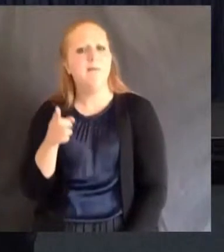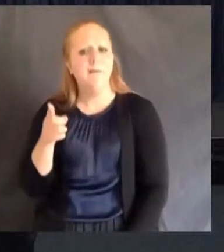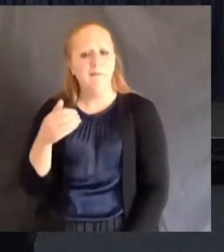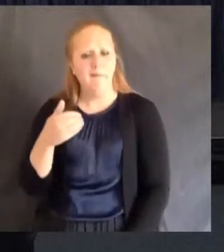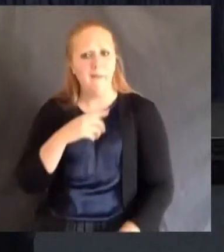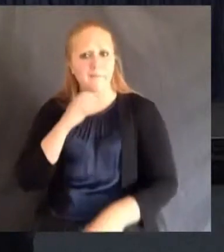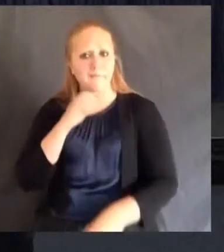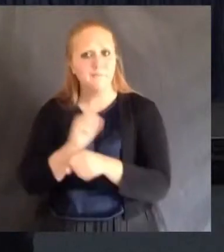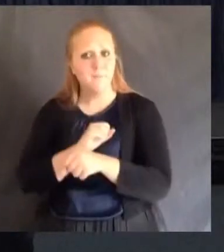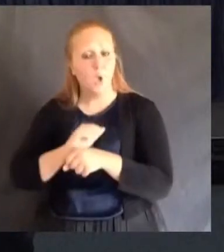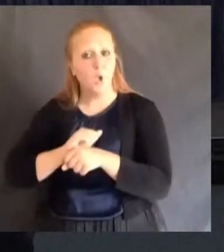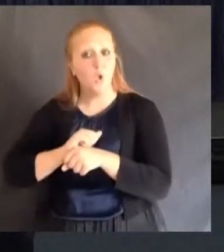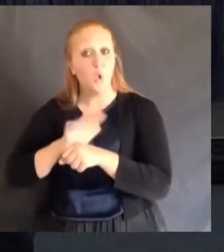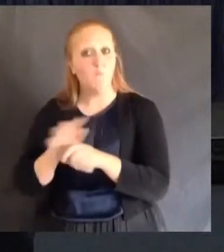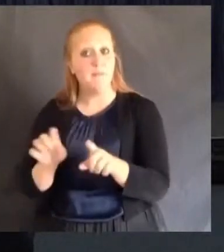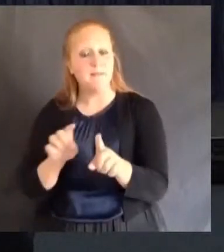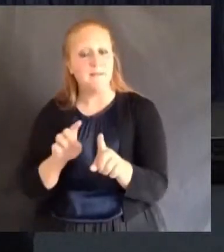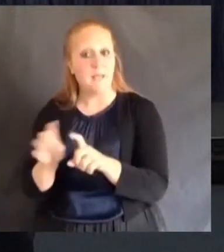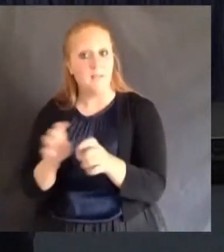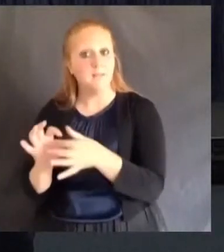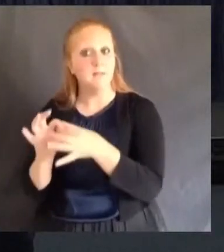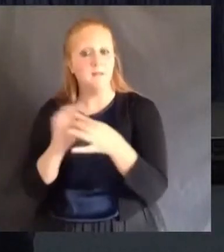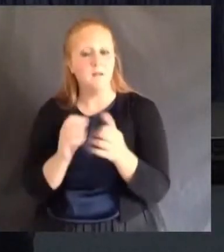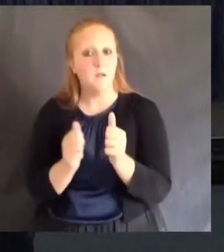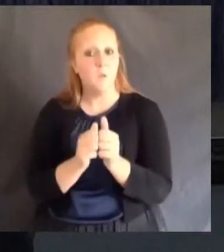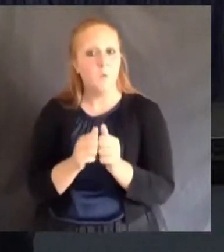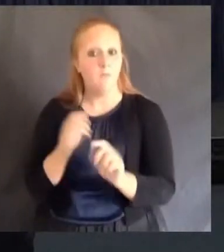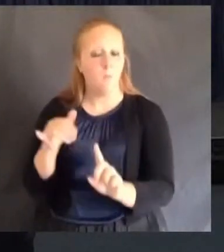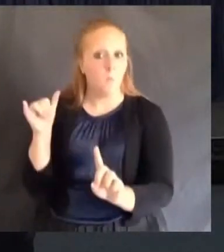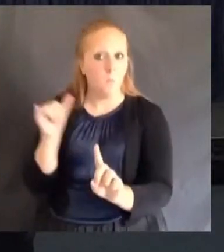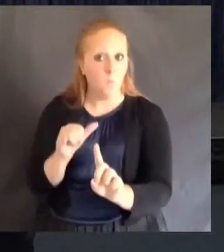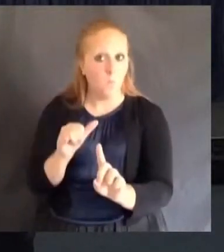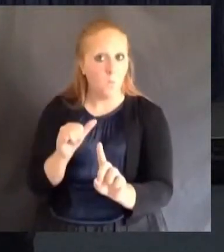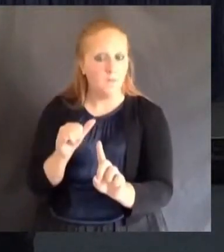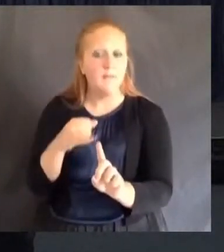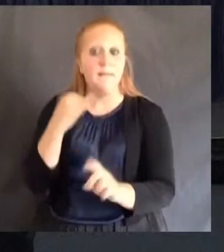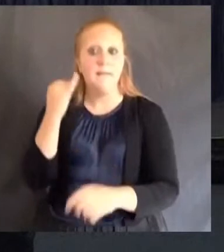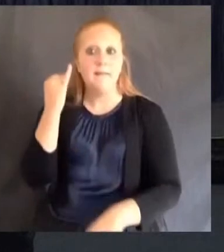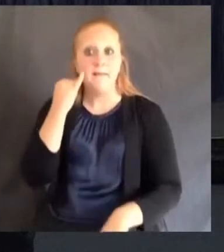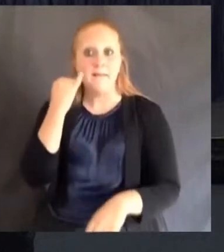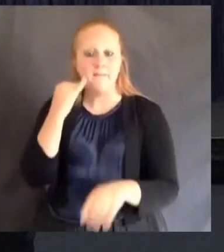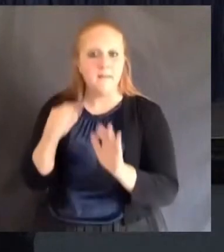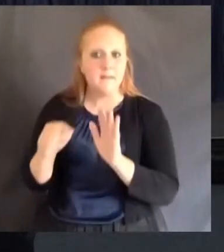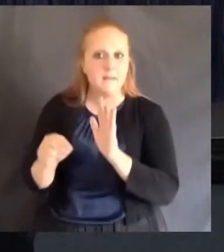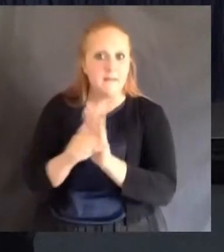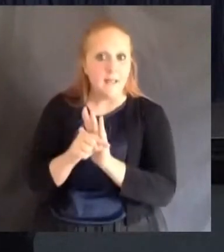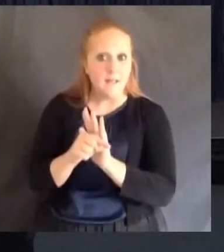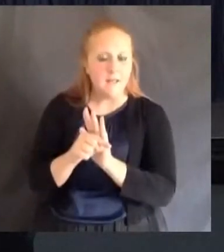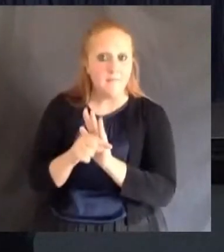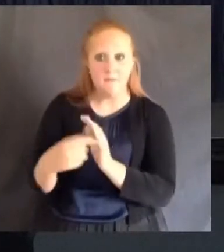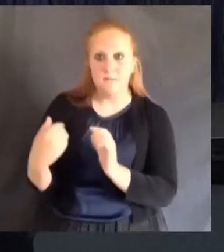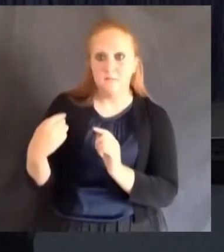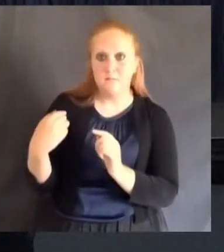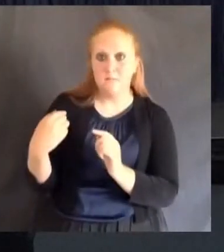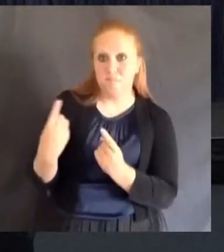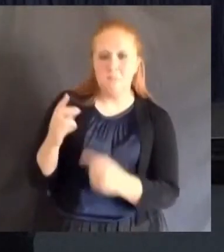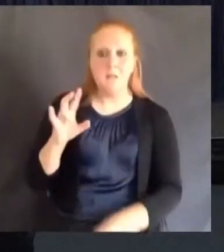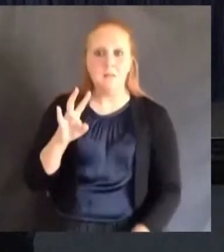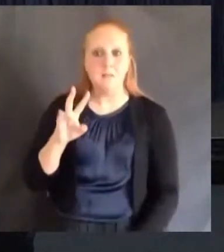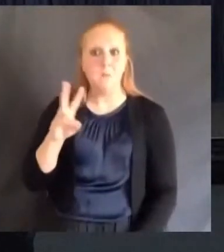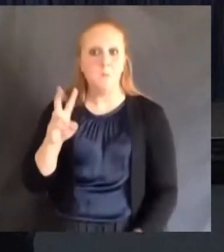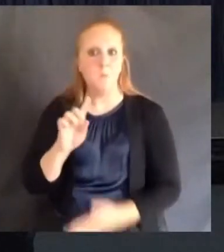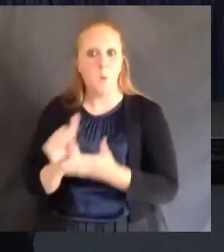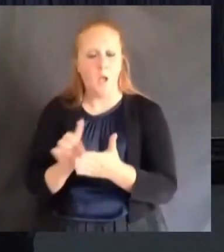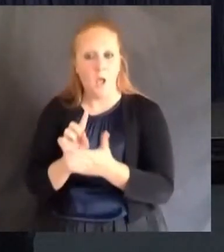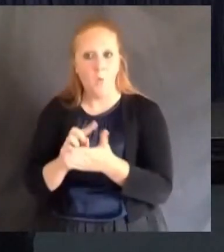COVID test as a substitute to the quarantine. If you tested negative within the past 72 hours, that could be used as a